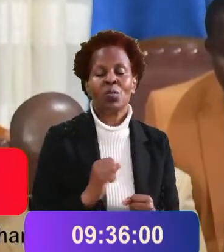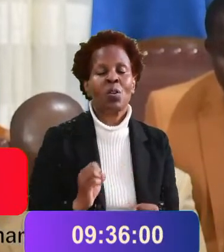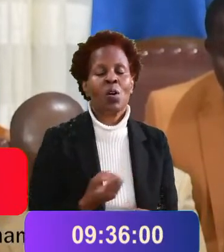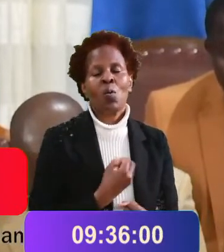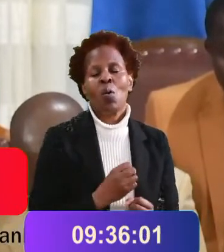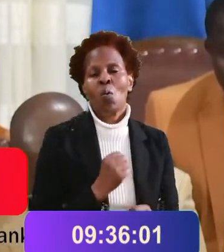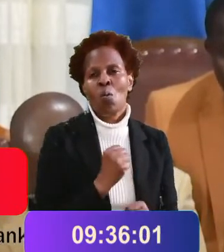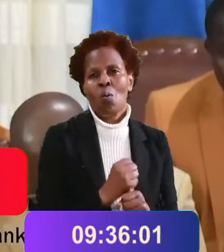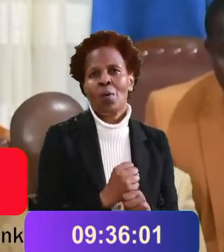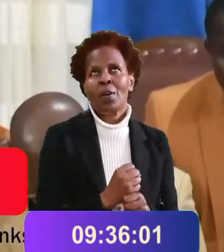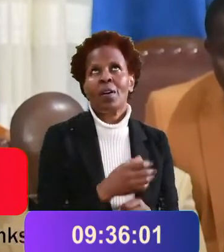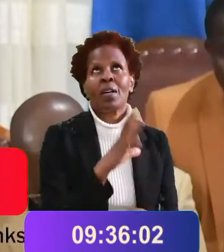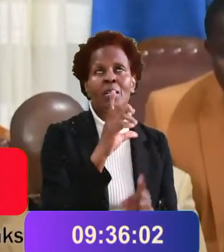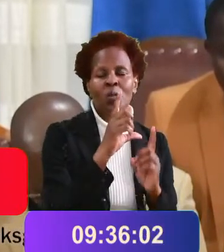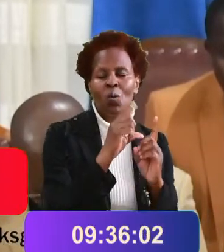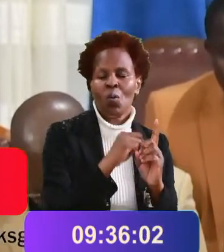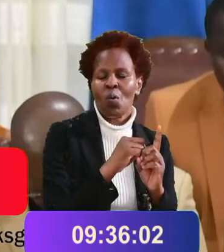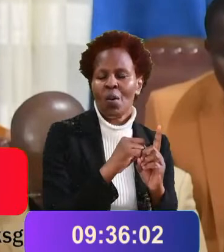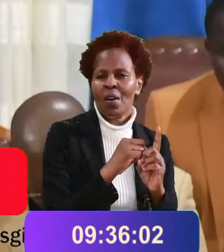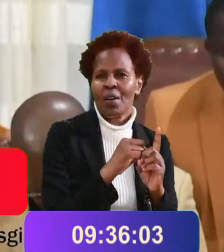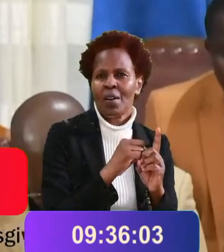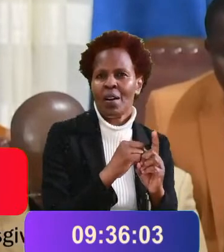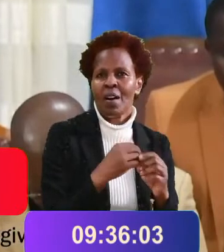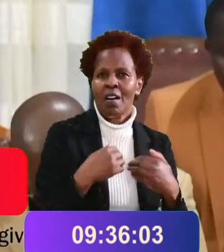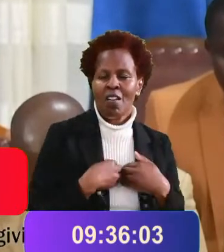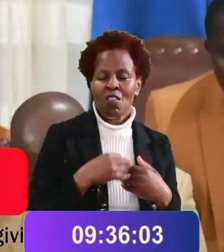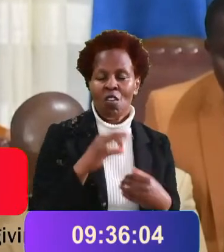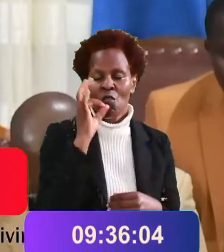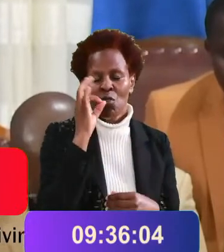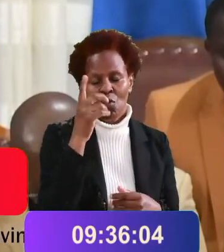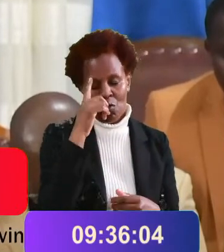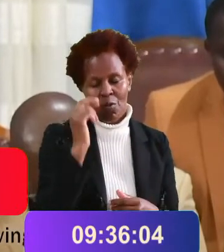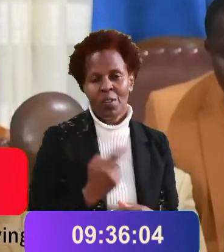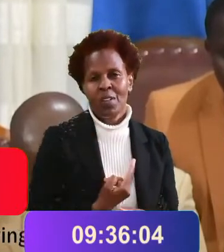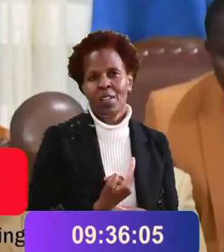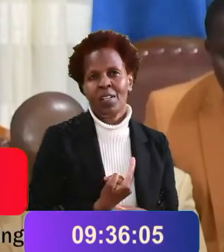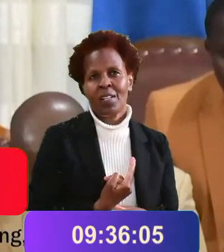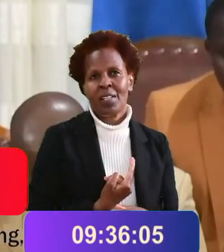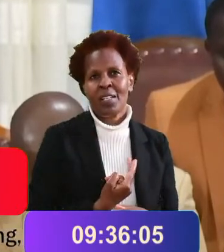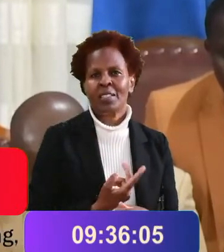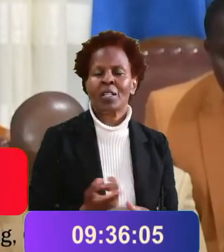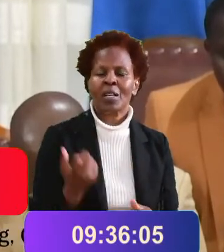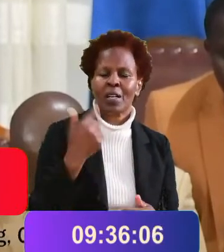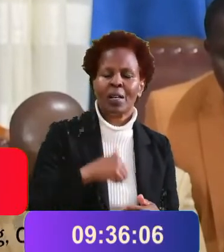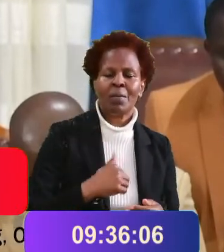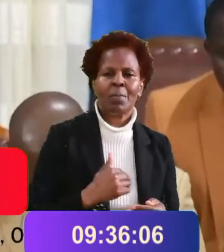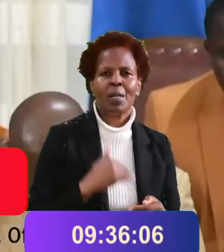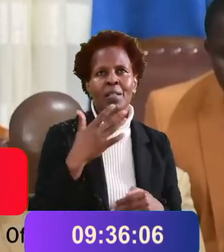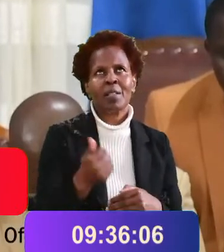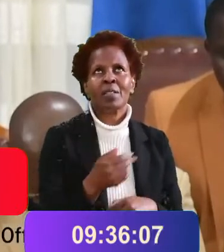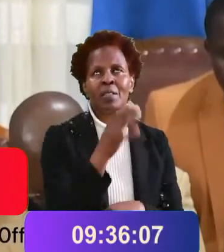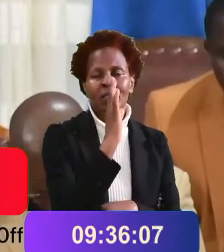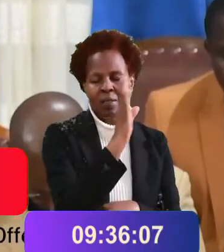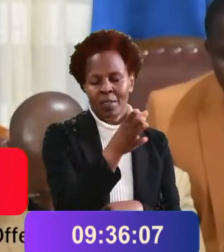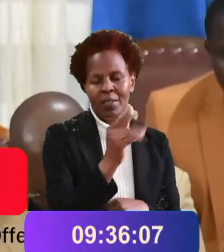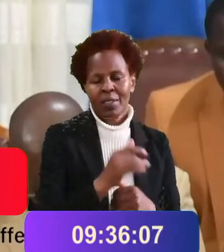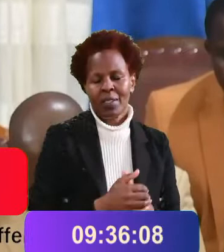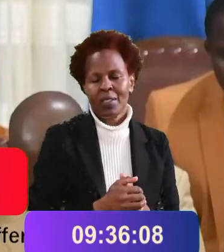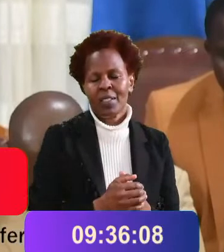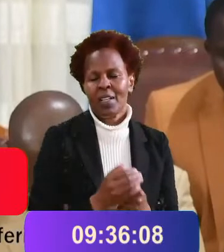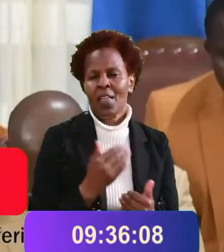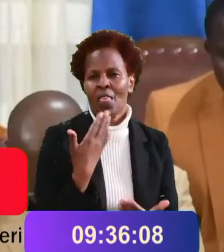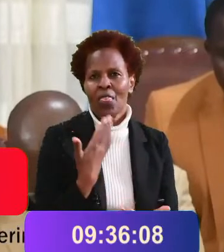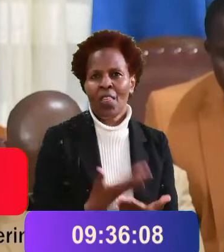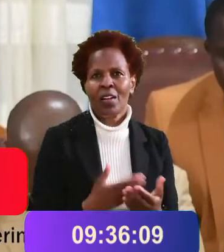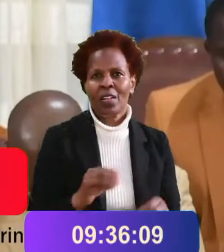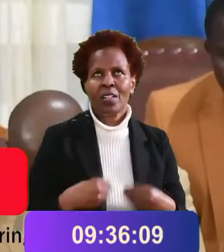word bear much fruit for us. And even as we come next Sunday in